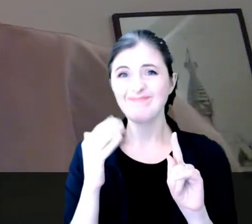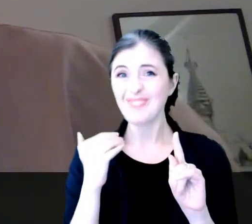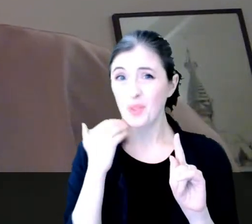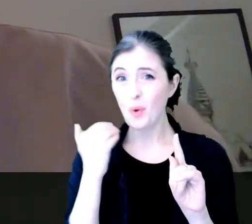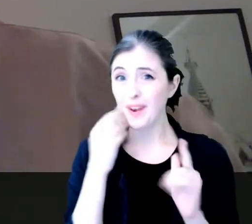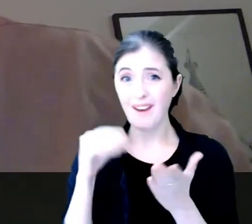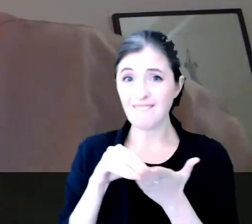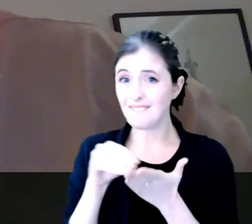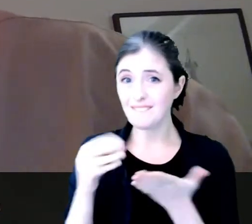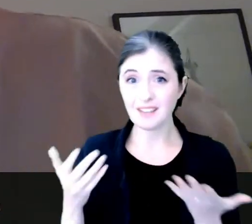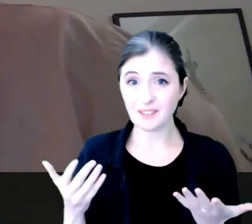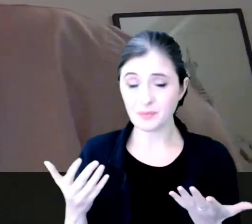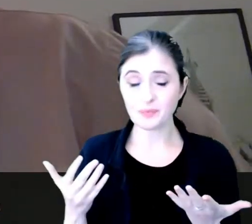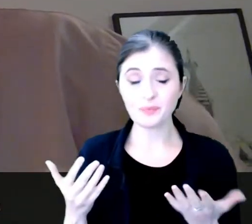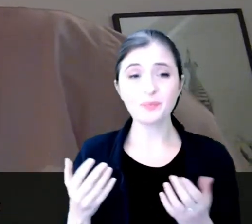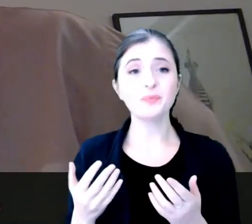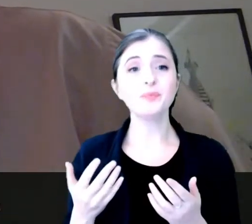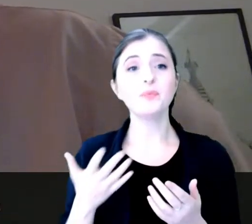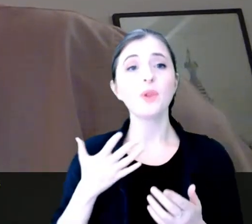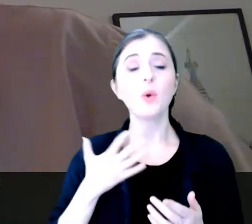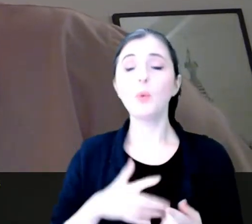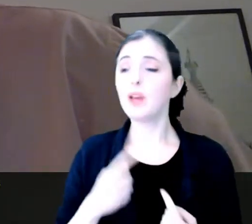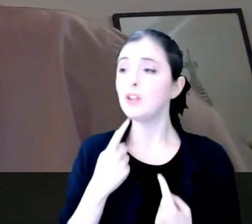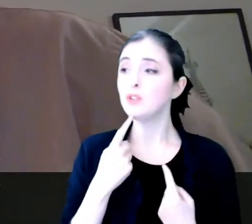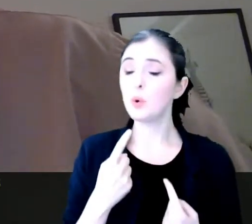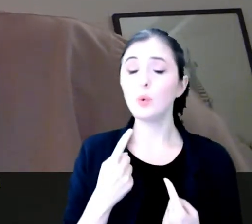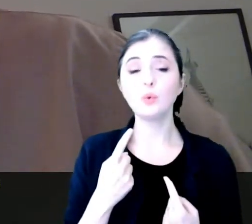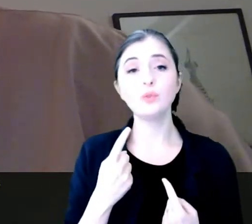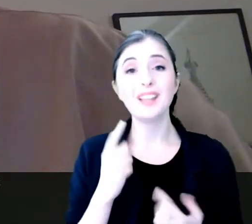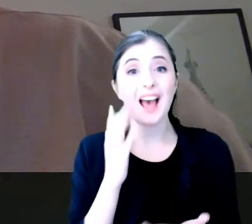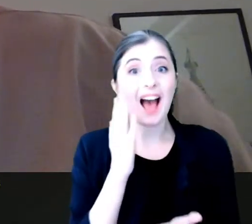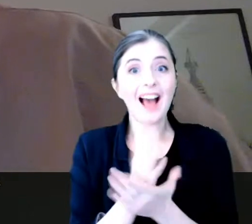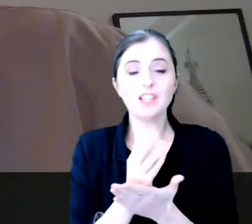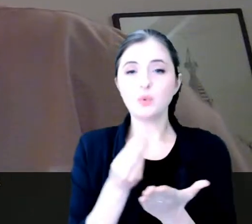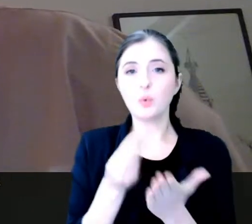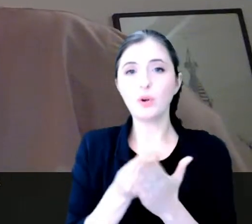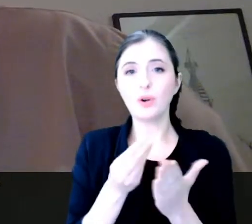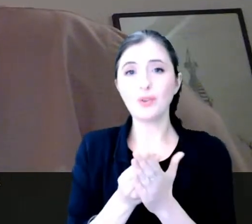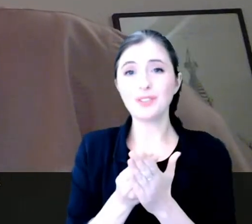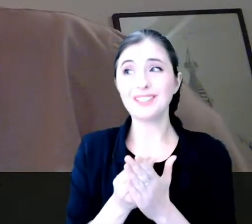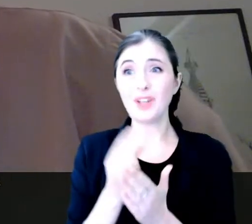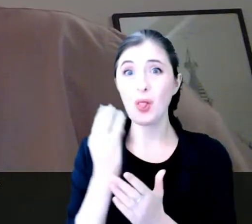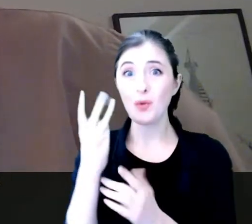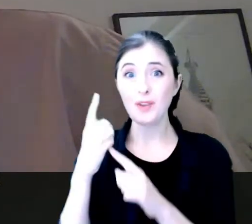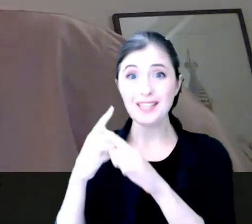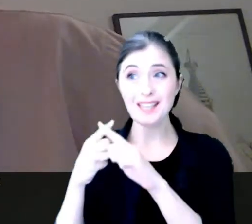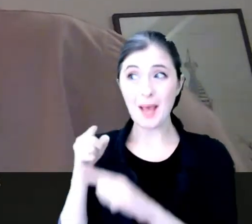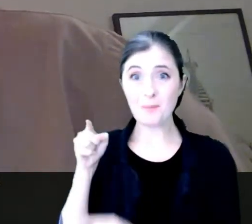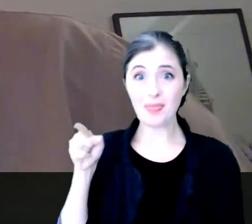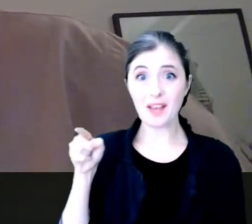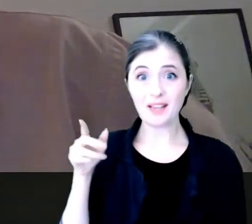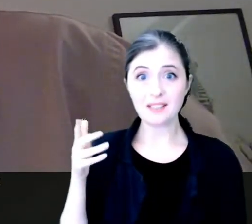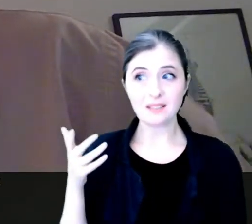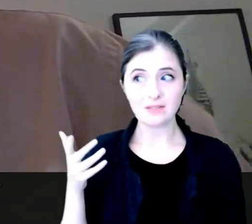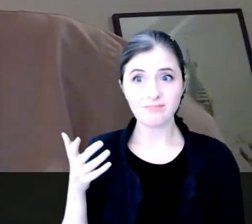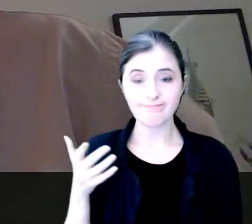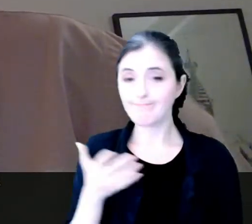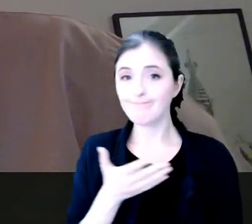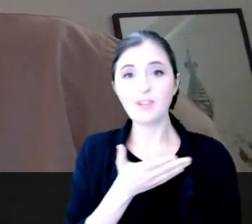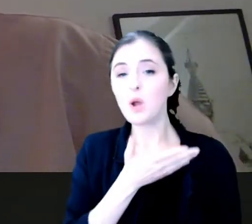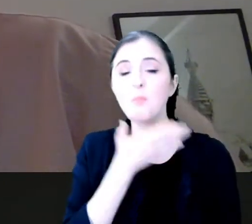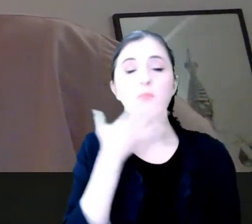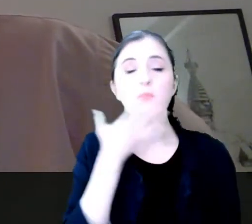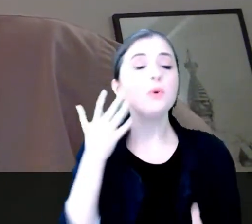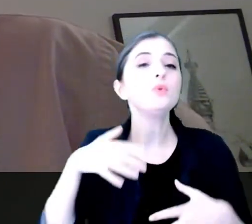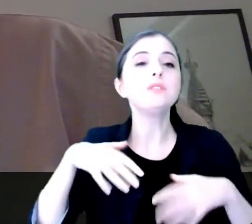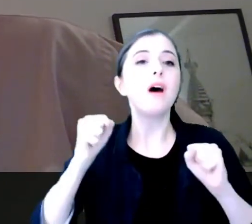We are told that actually the actual cost is probably 3 times that, and we haven't even begun tackling the problems. And it's